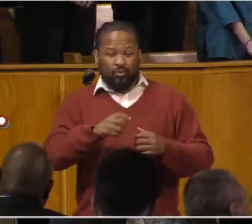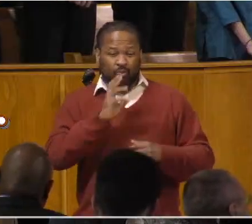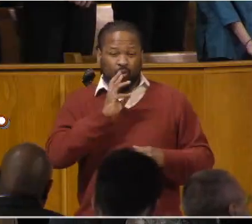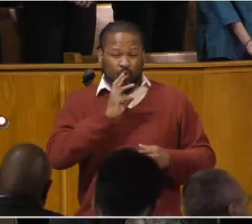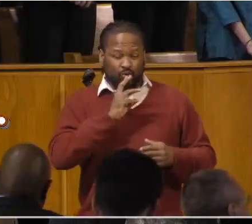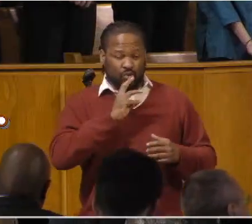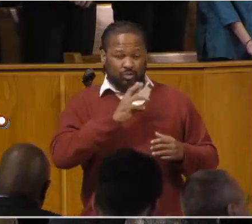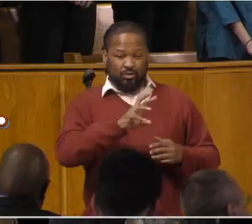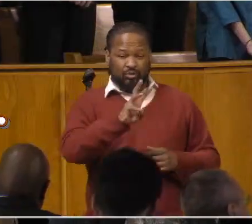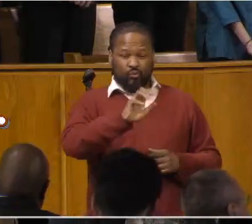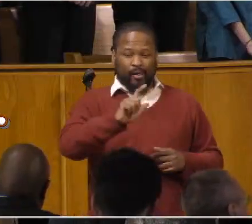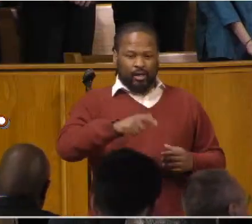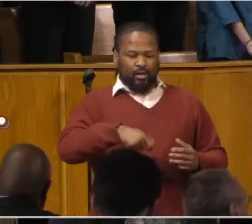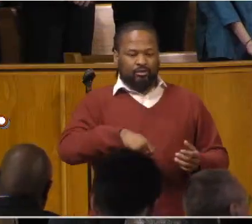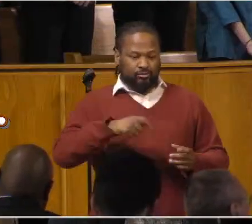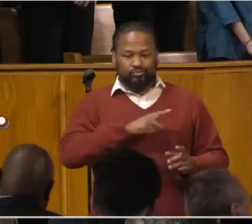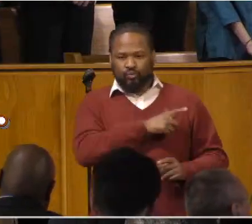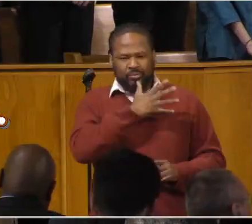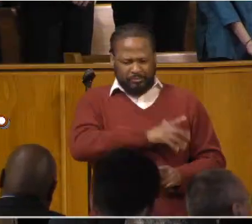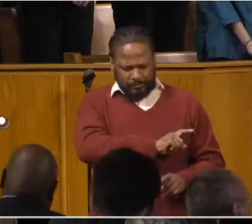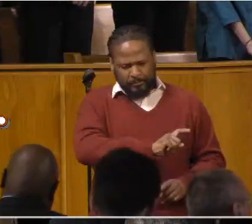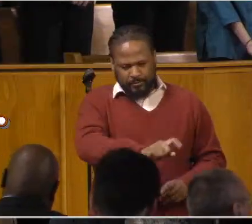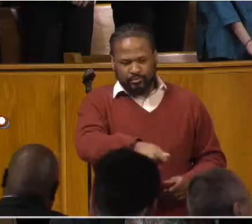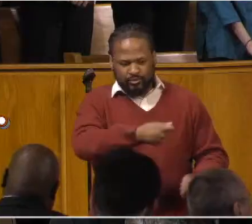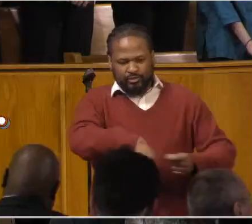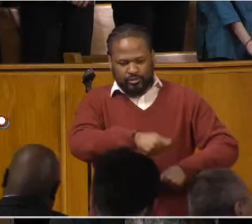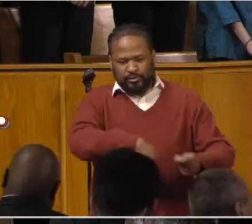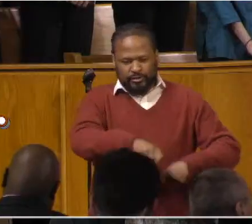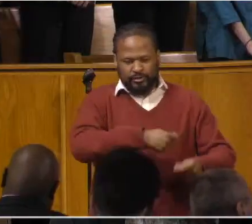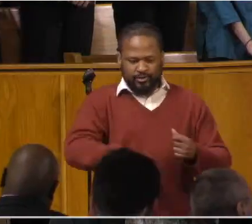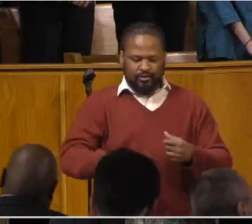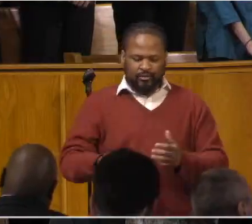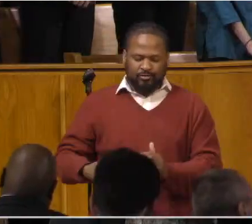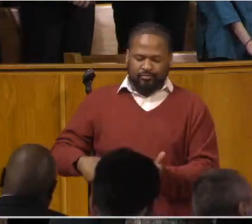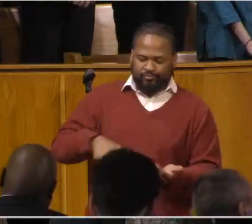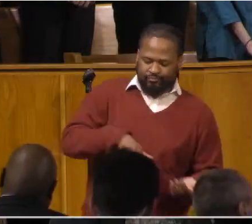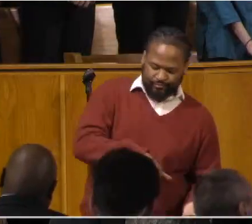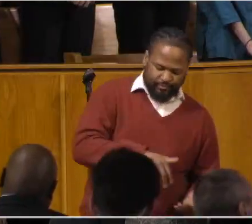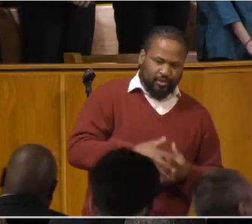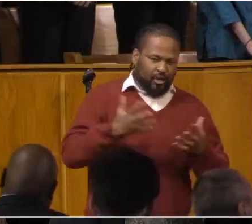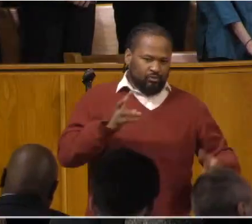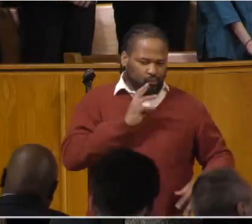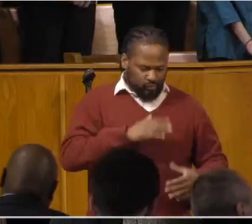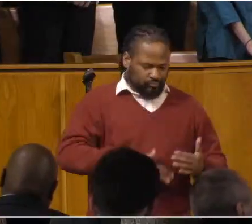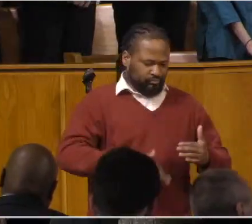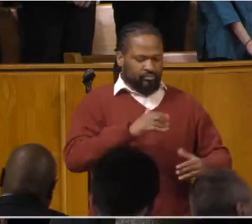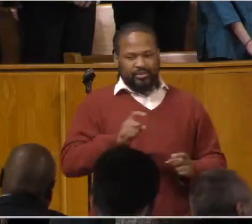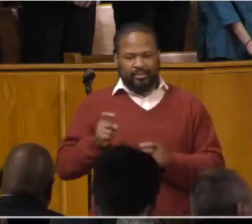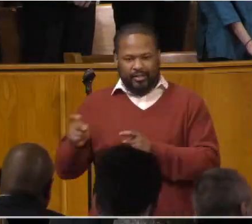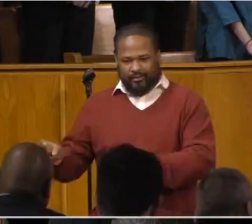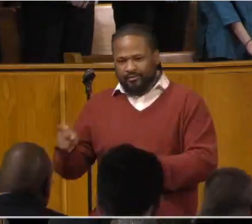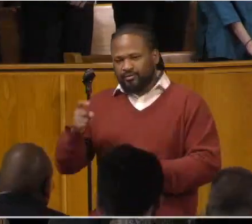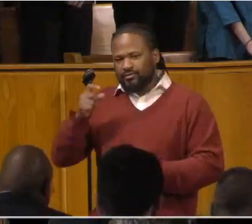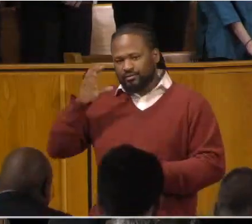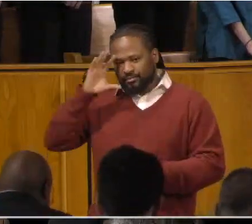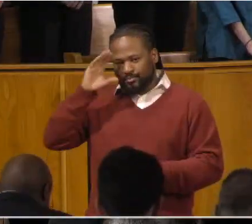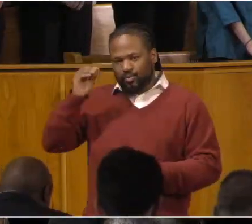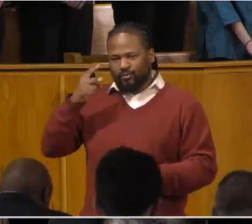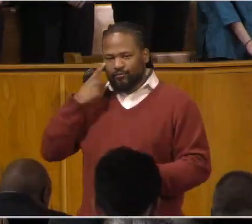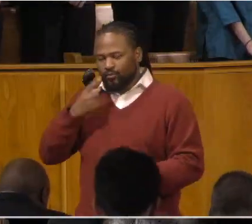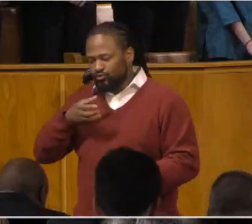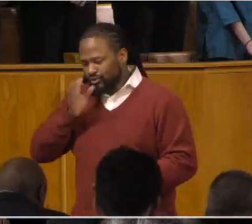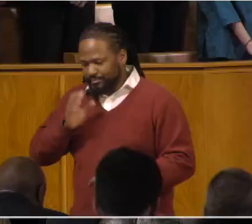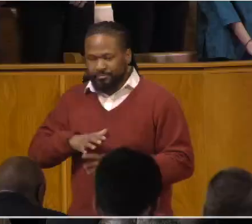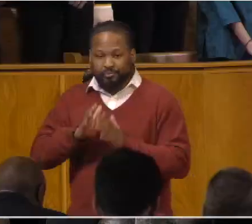with water and gave the lad a drink. Would you pray with me? Heavenly Father, we thank